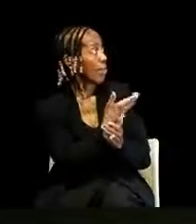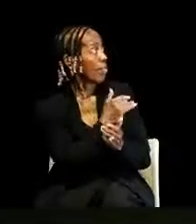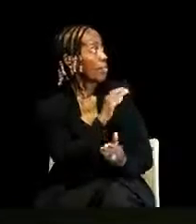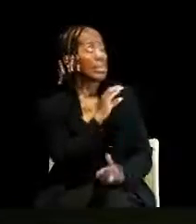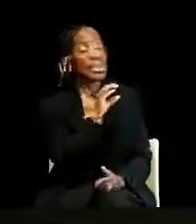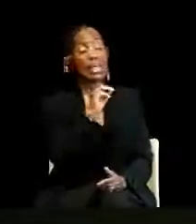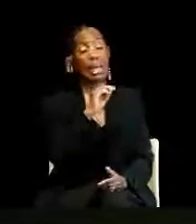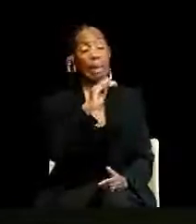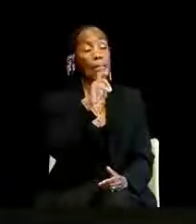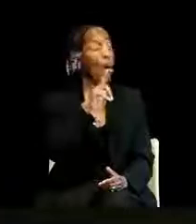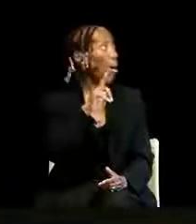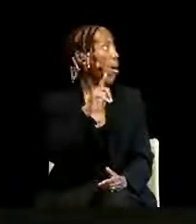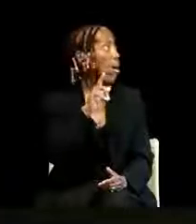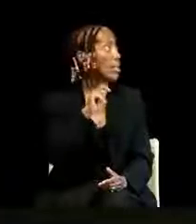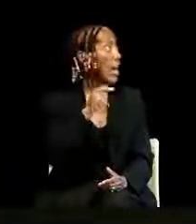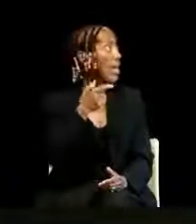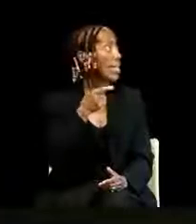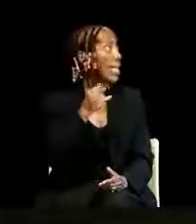cmball.givesmart.com.